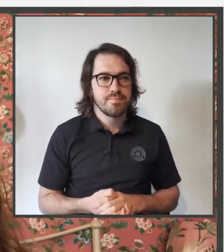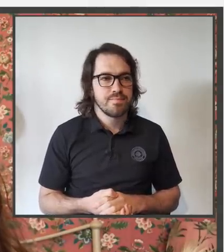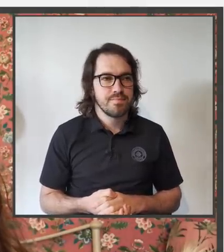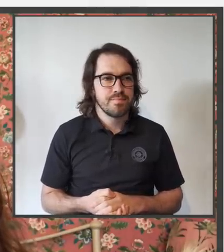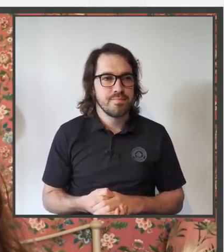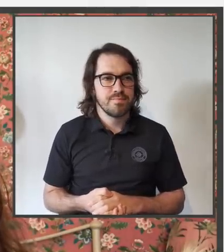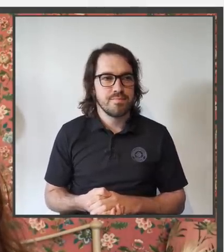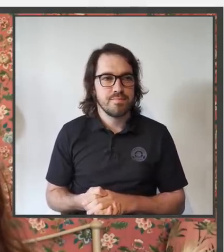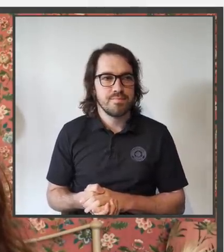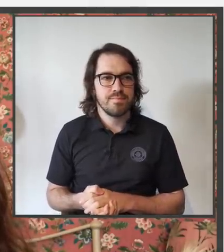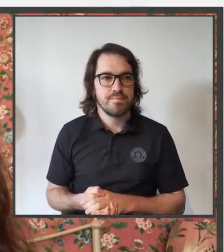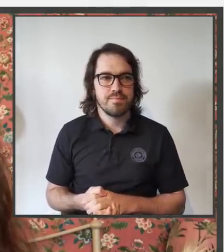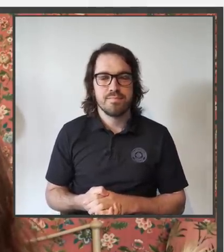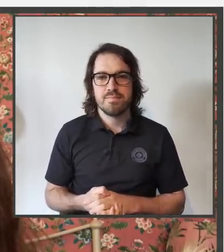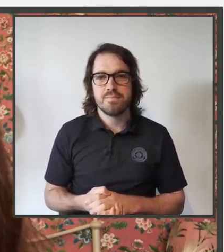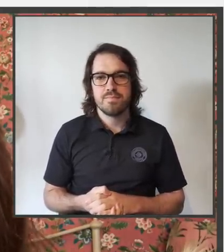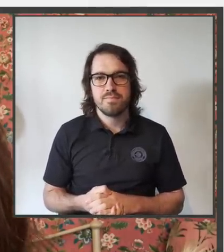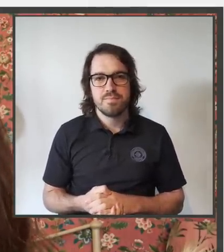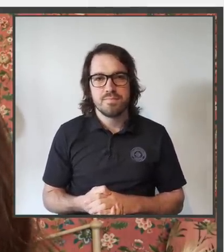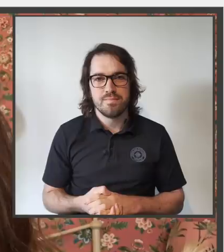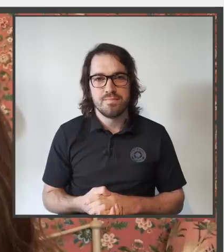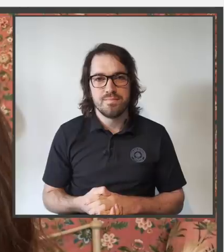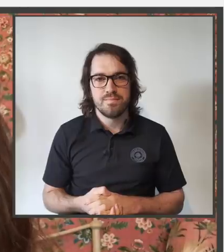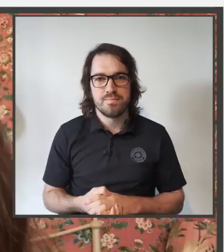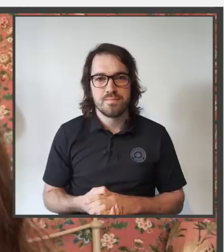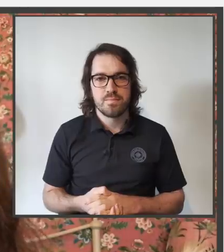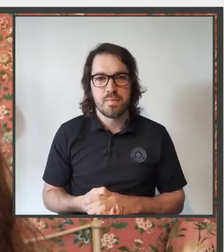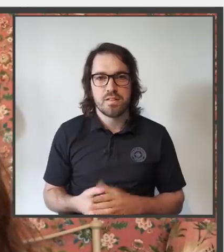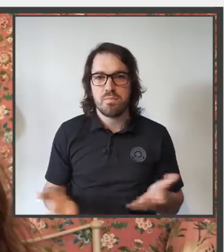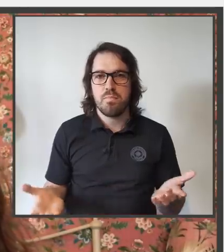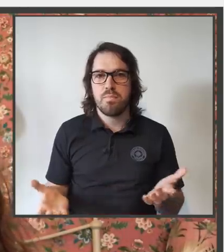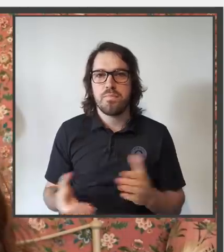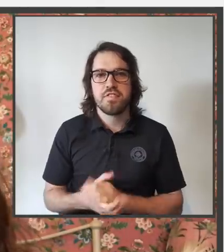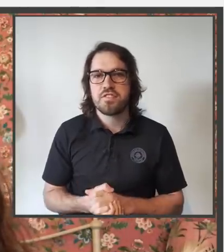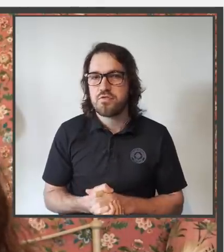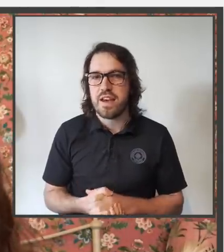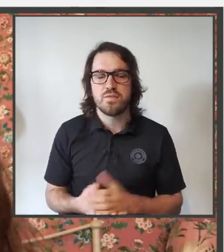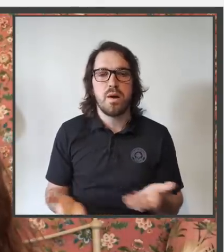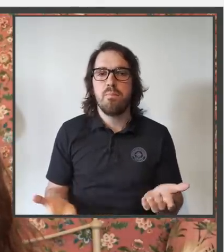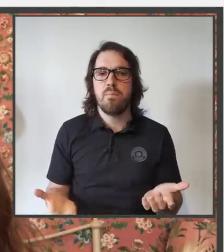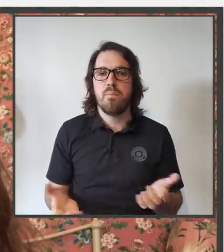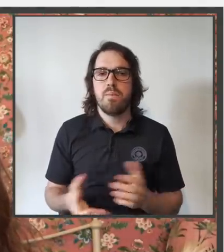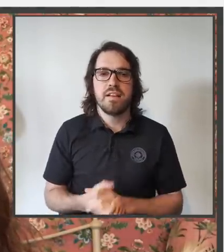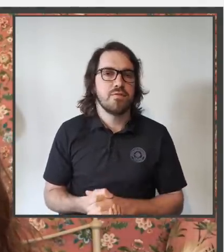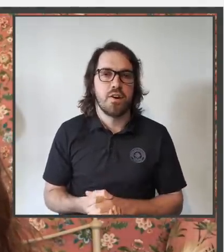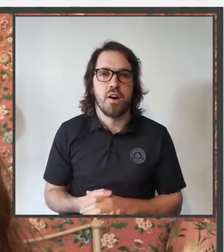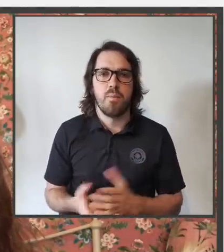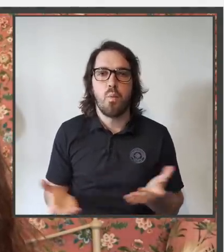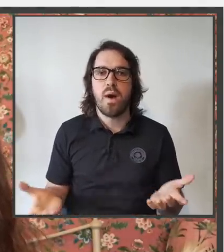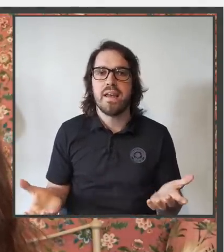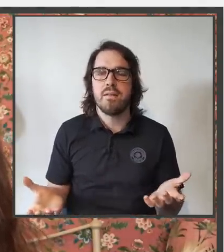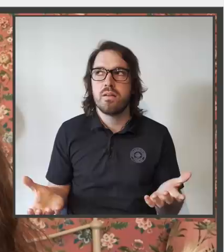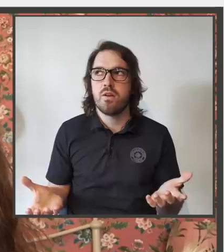S-T-R-E-T-C-H-E-S. The pronunciation, stretches. So, stretch, when... As a